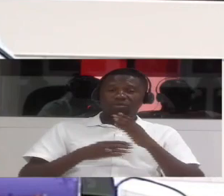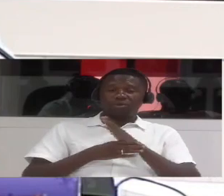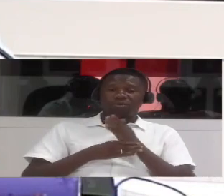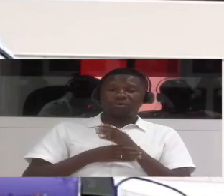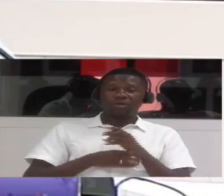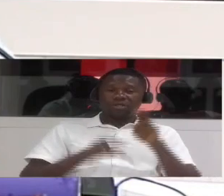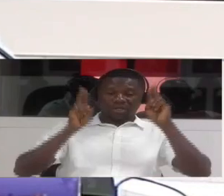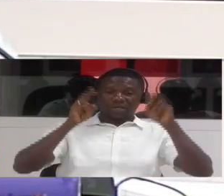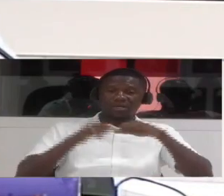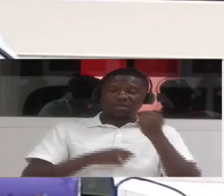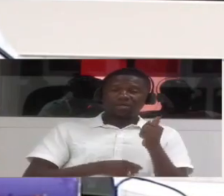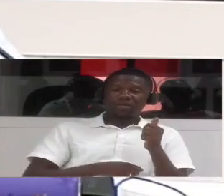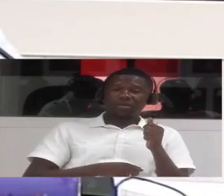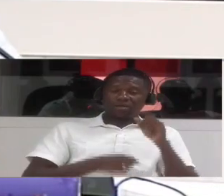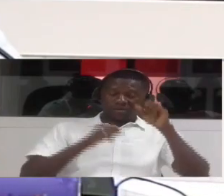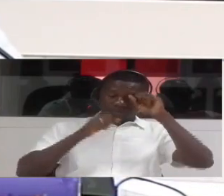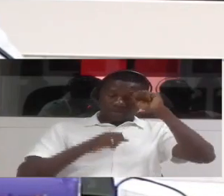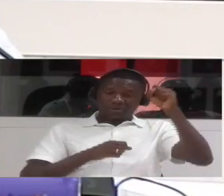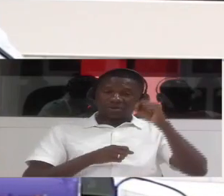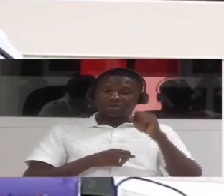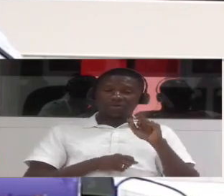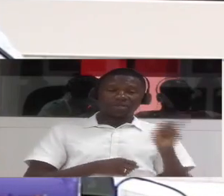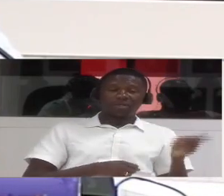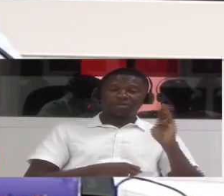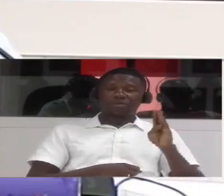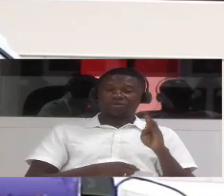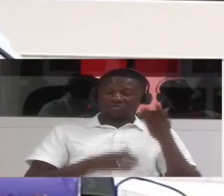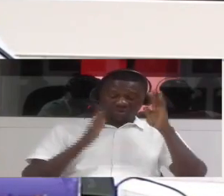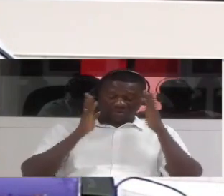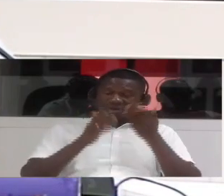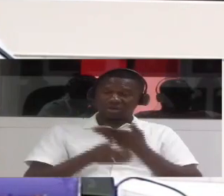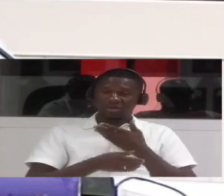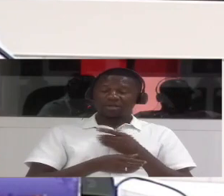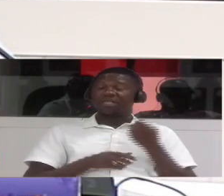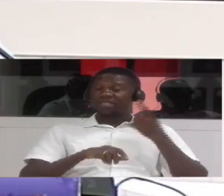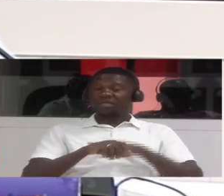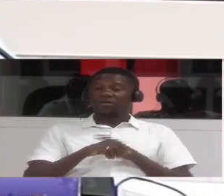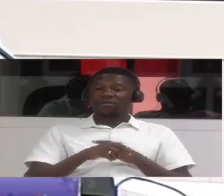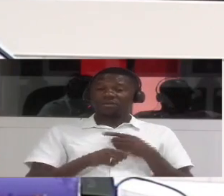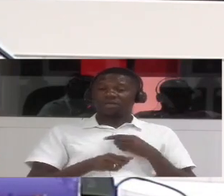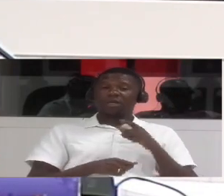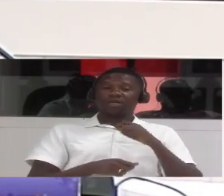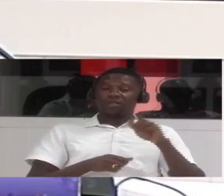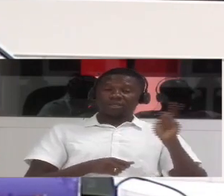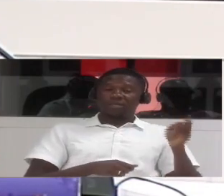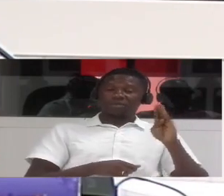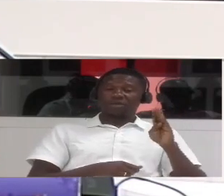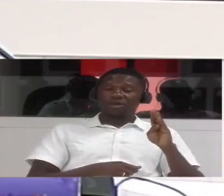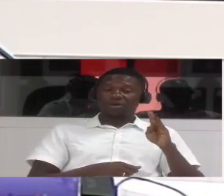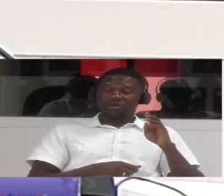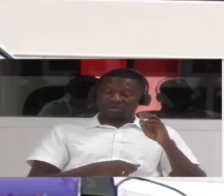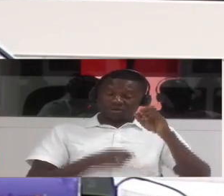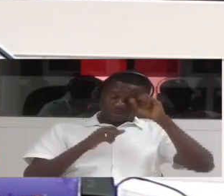time, was not good, to a point that Kumbayala was saying that he was going to wipe off Gambia from